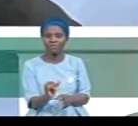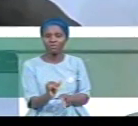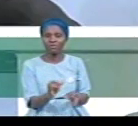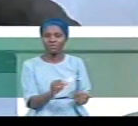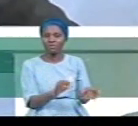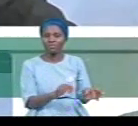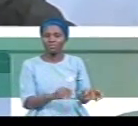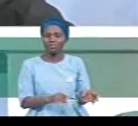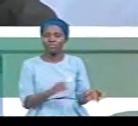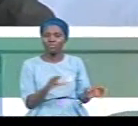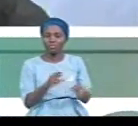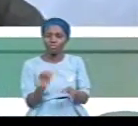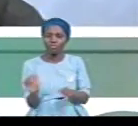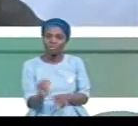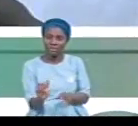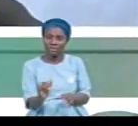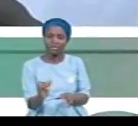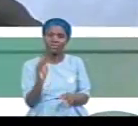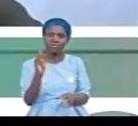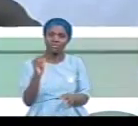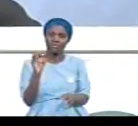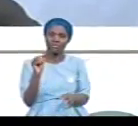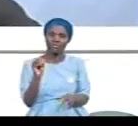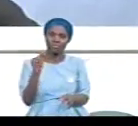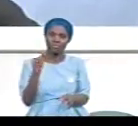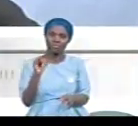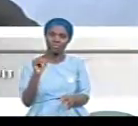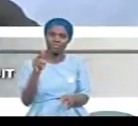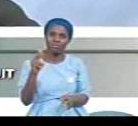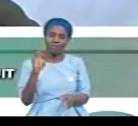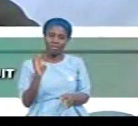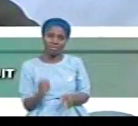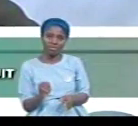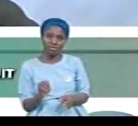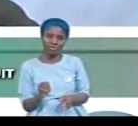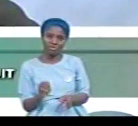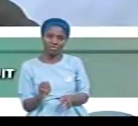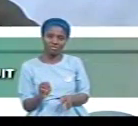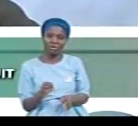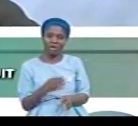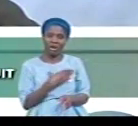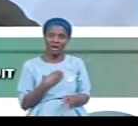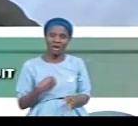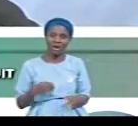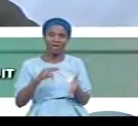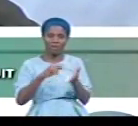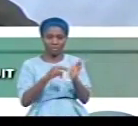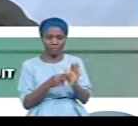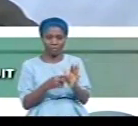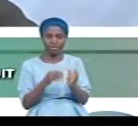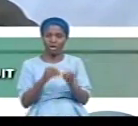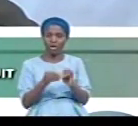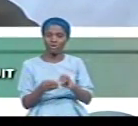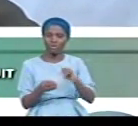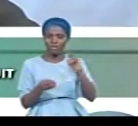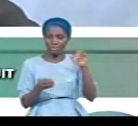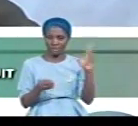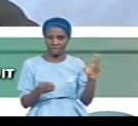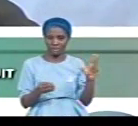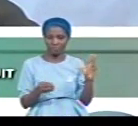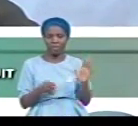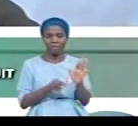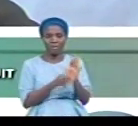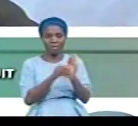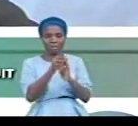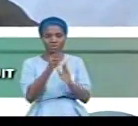purpose. Number three, mature people with the same mind